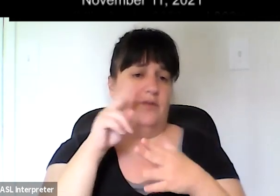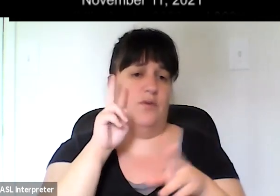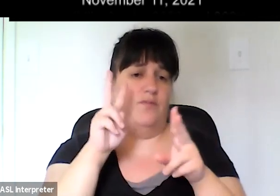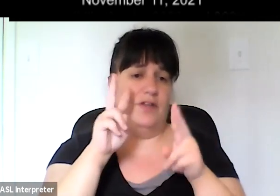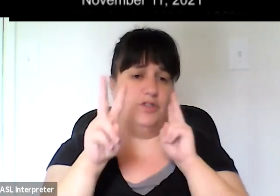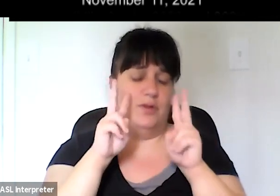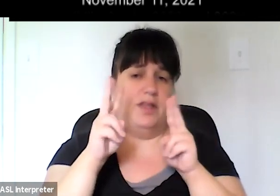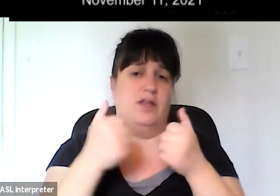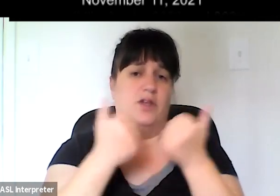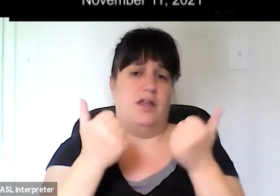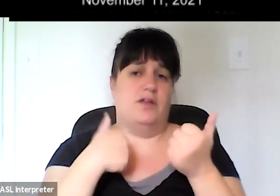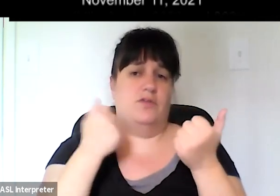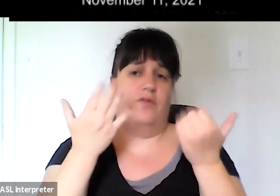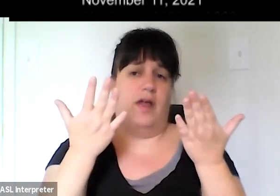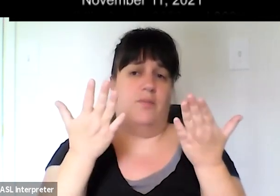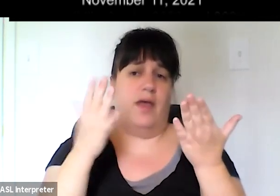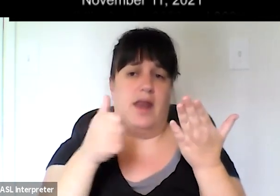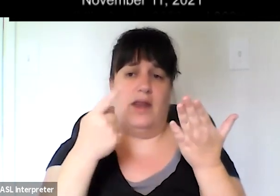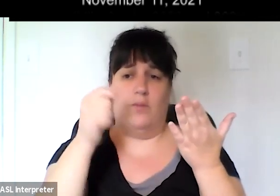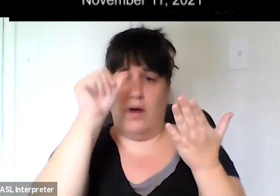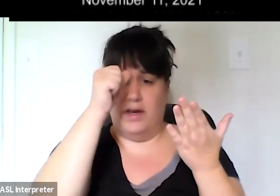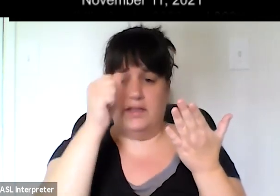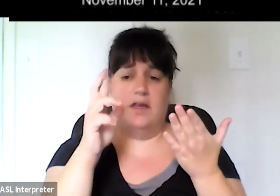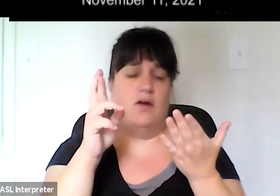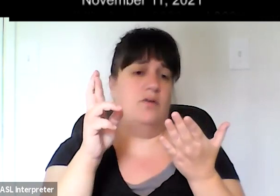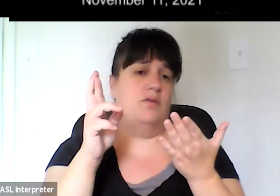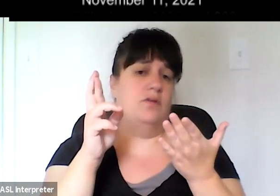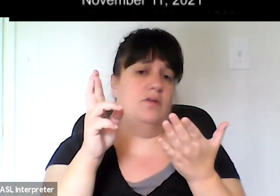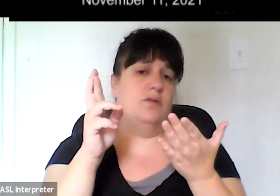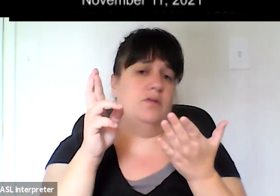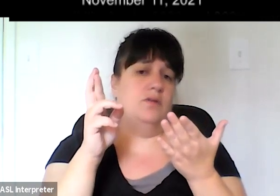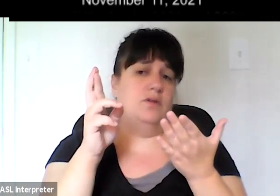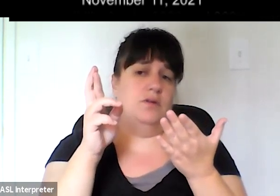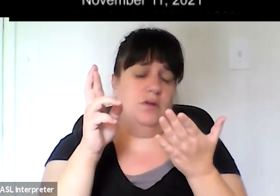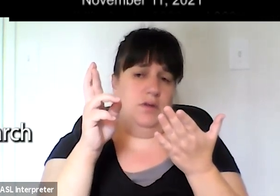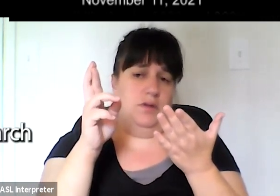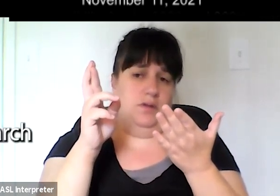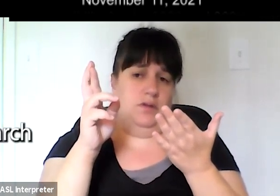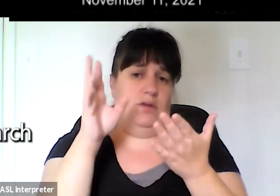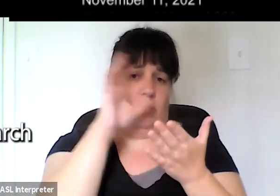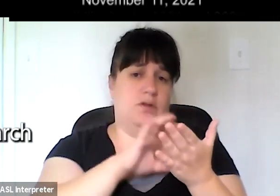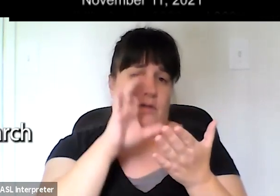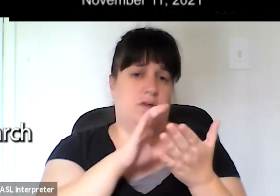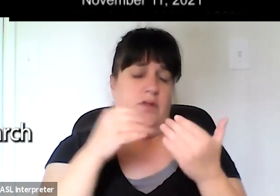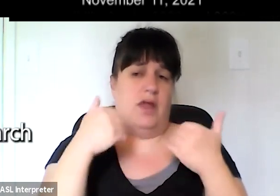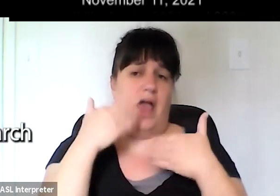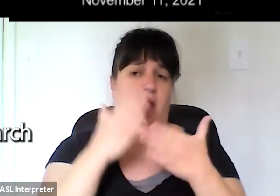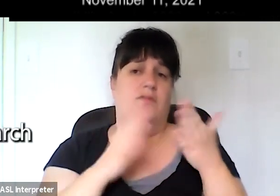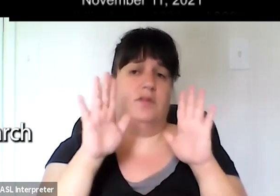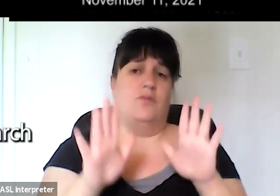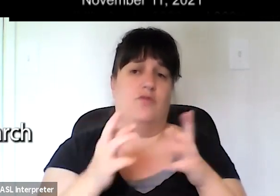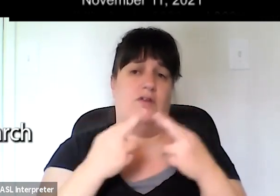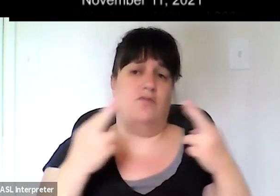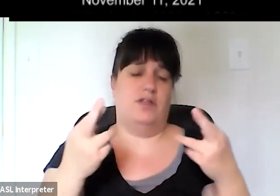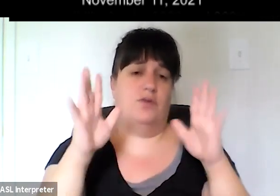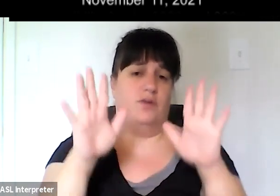highly recommend anyone in India or even abroad to look them up, because they have some great research and great